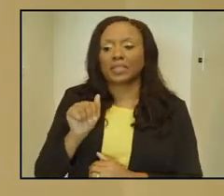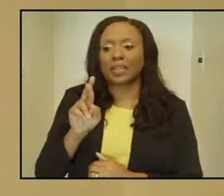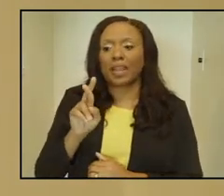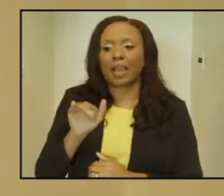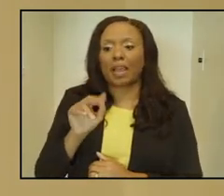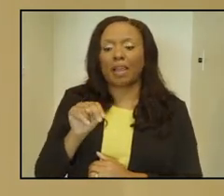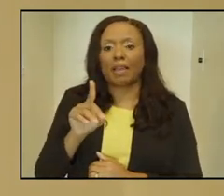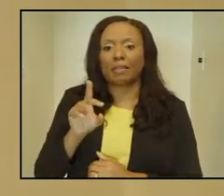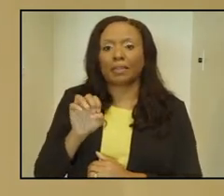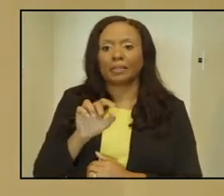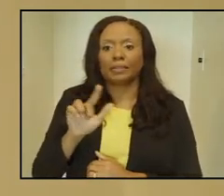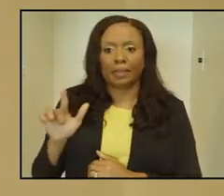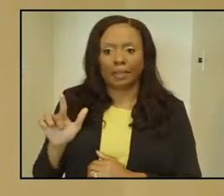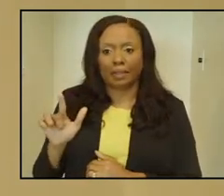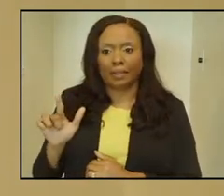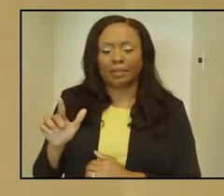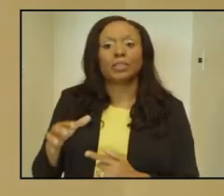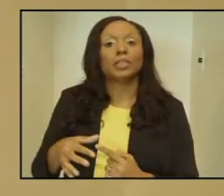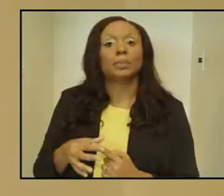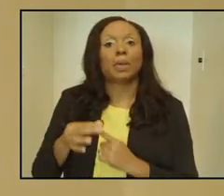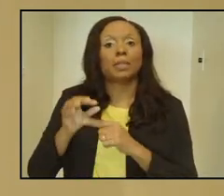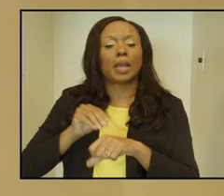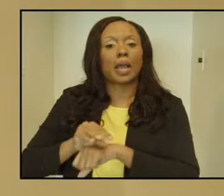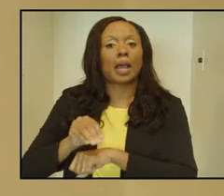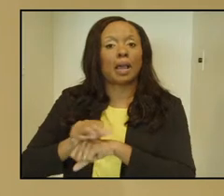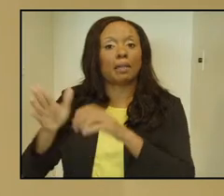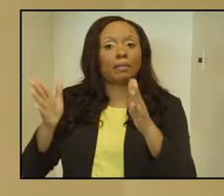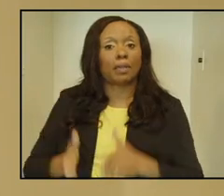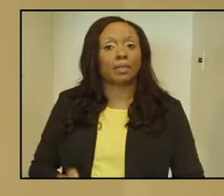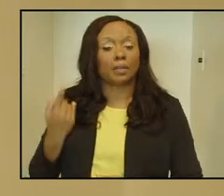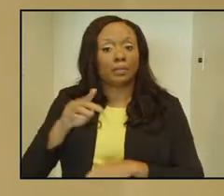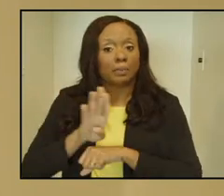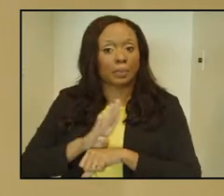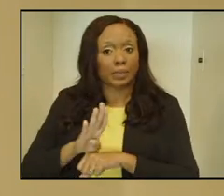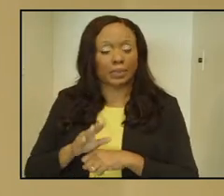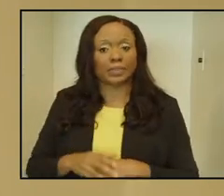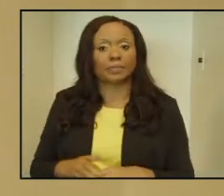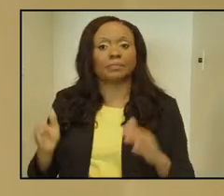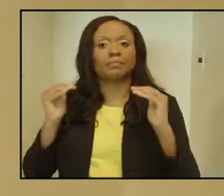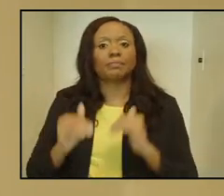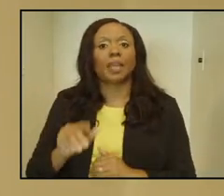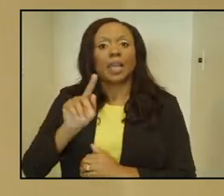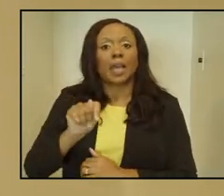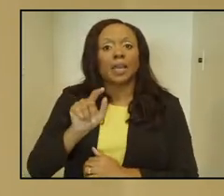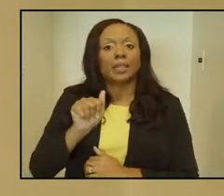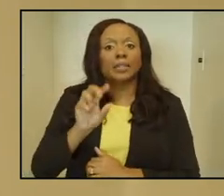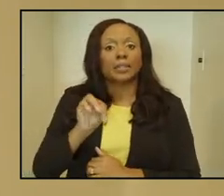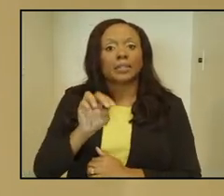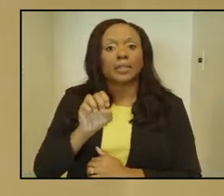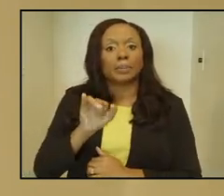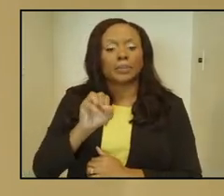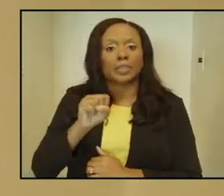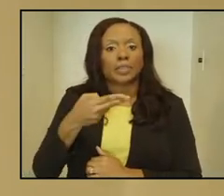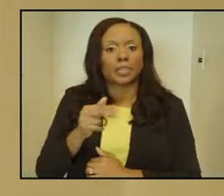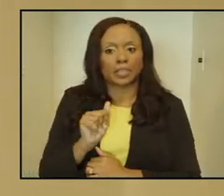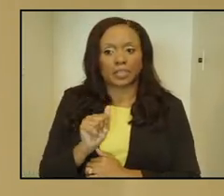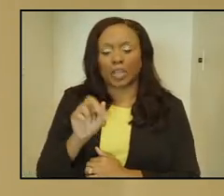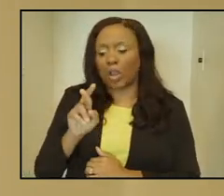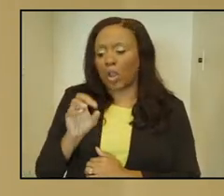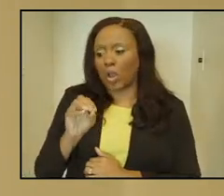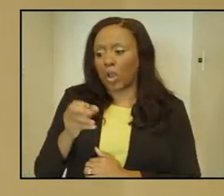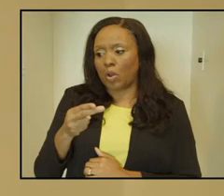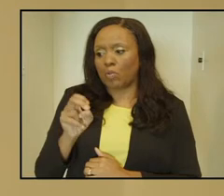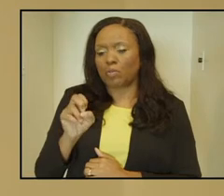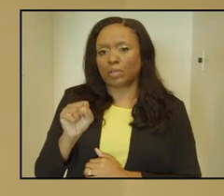and Advisor to the Government of Barbados. Ms. Tamisha Rochester, Registrar Acting, Corporate Affairs and